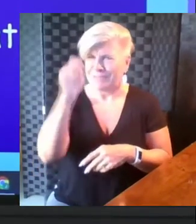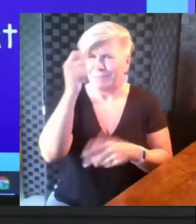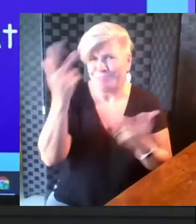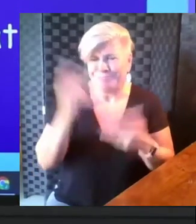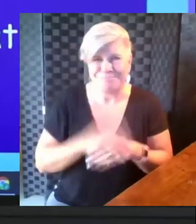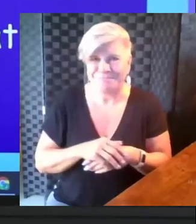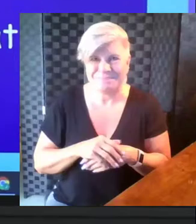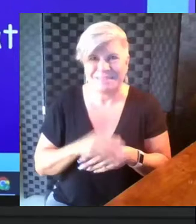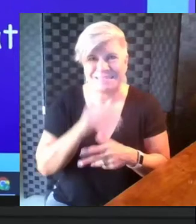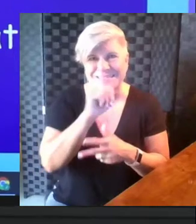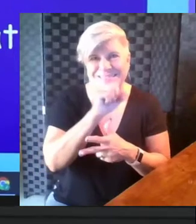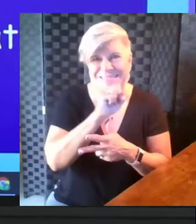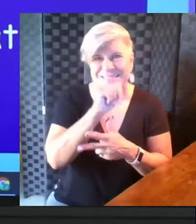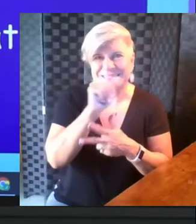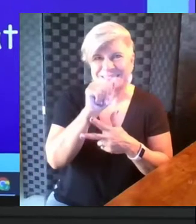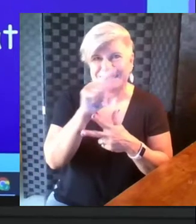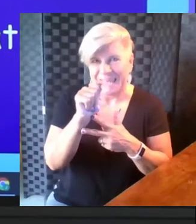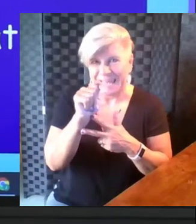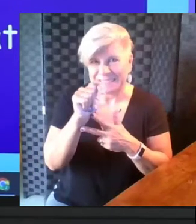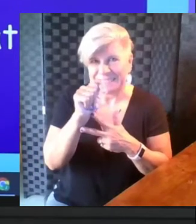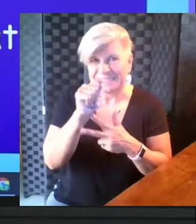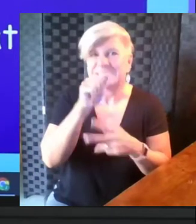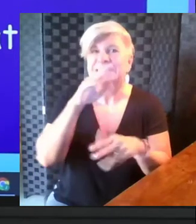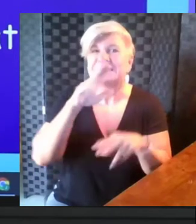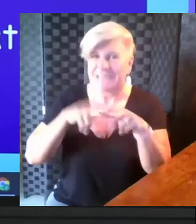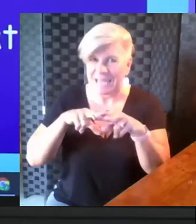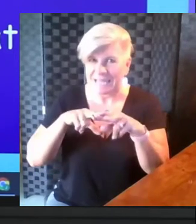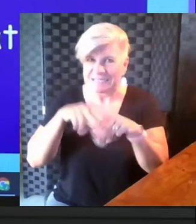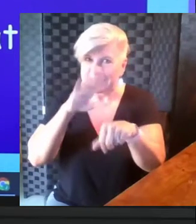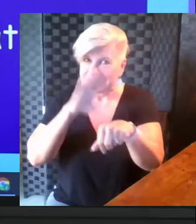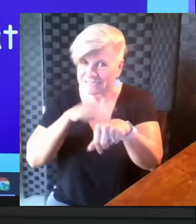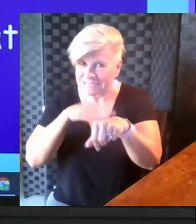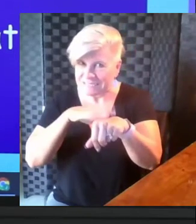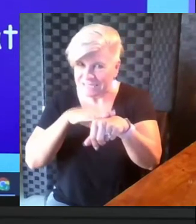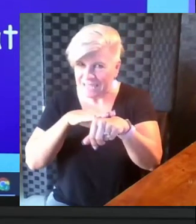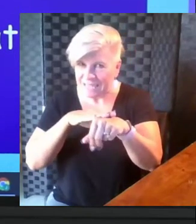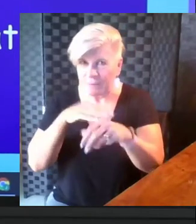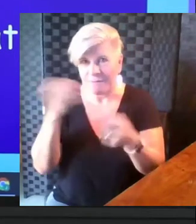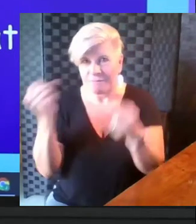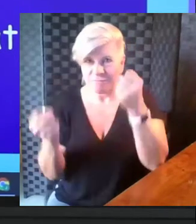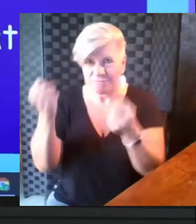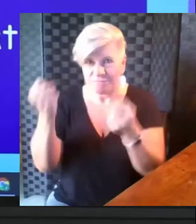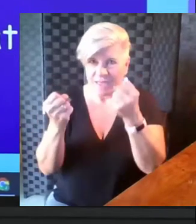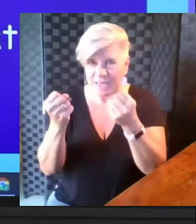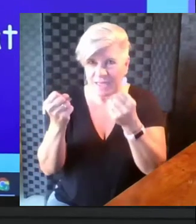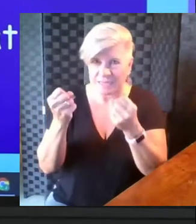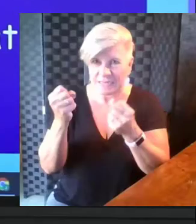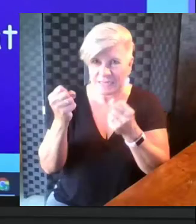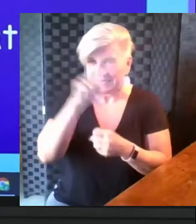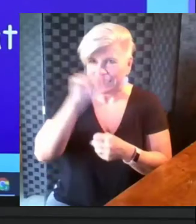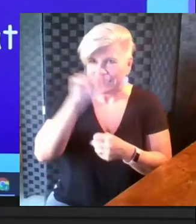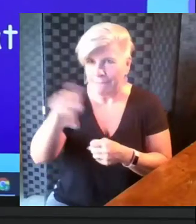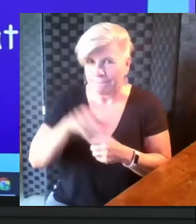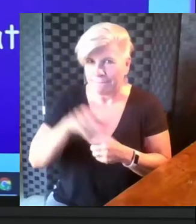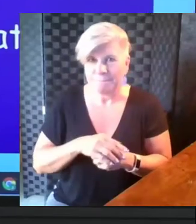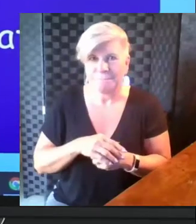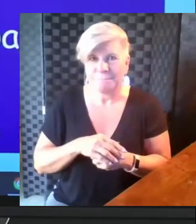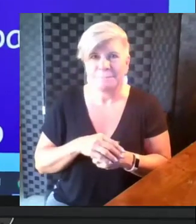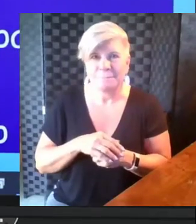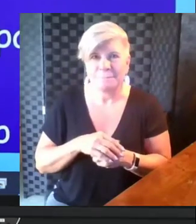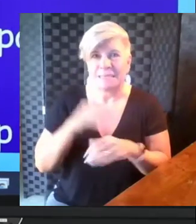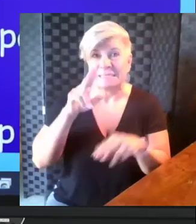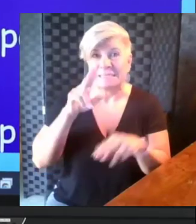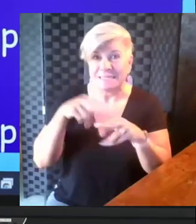quicker. Sat, tap, van, zap. Let's do it